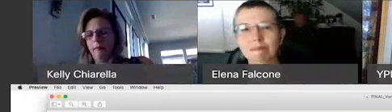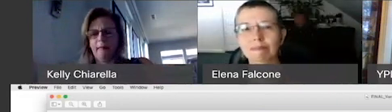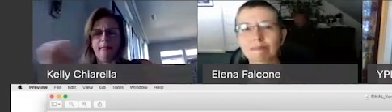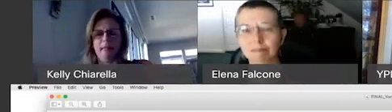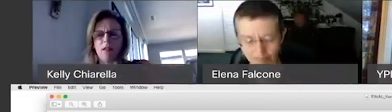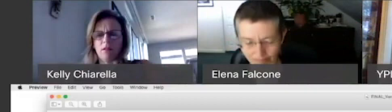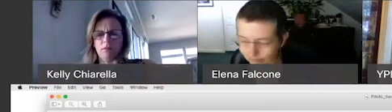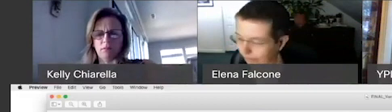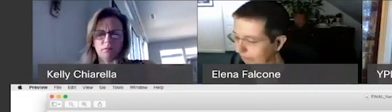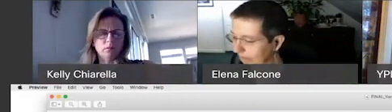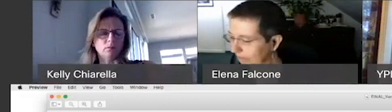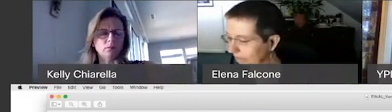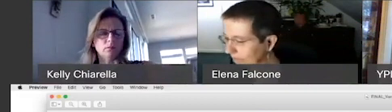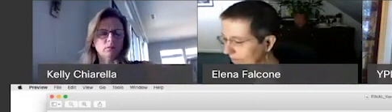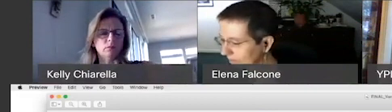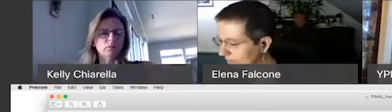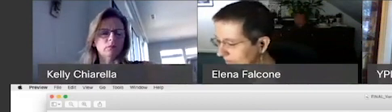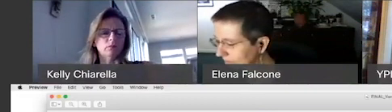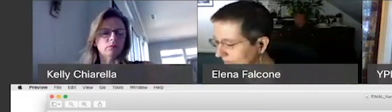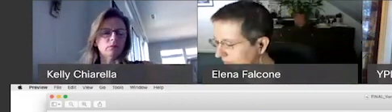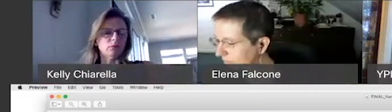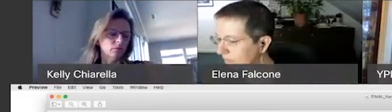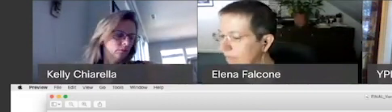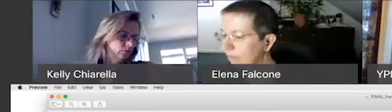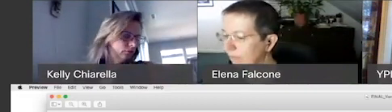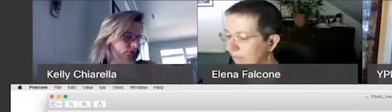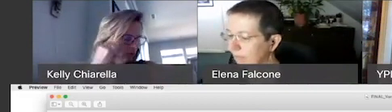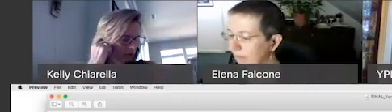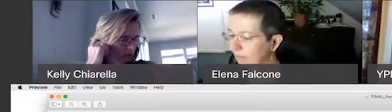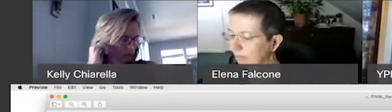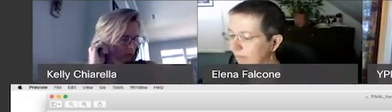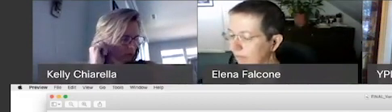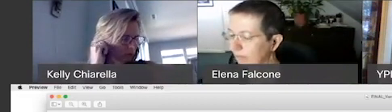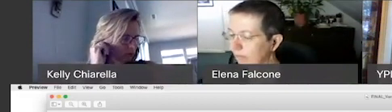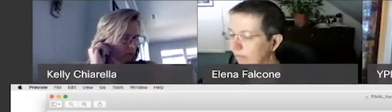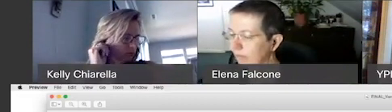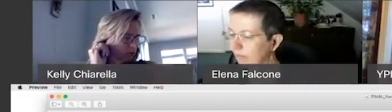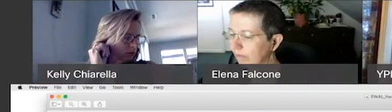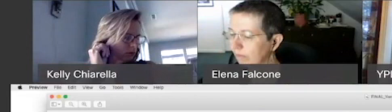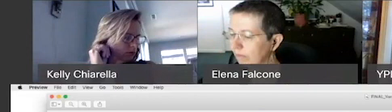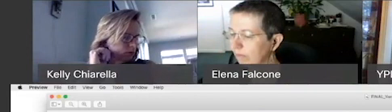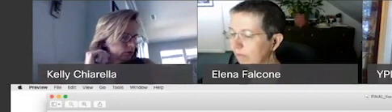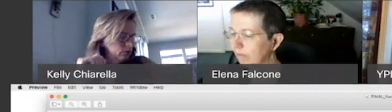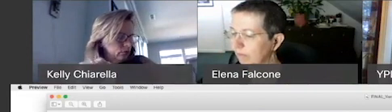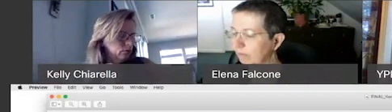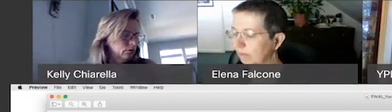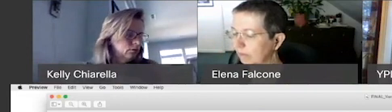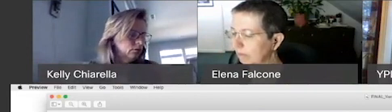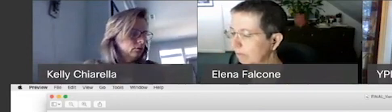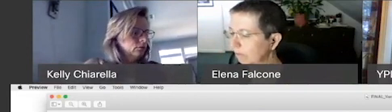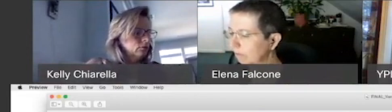be fearful of being arrested by the IRS. We're all kind of scared of the IRS anyway. And so a lot of people would fall for it and send the